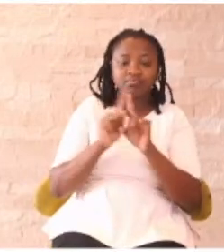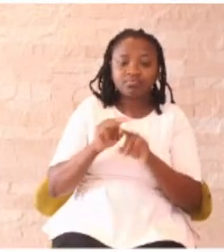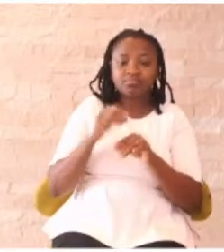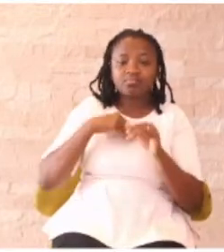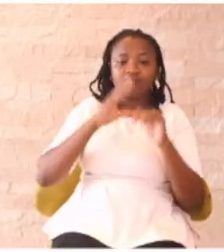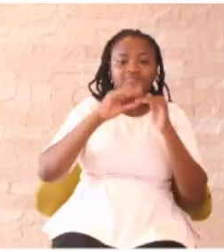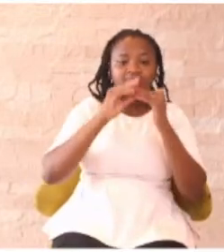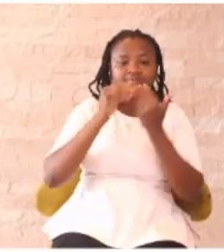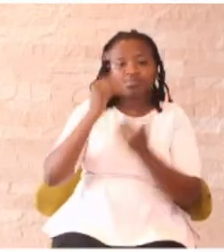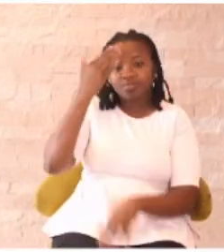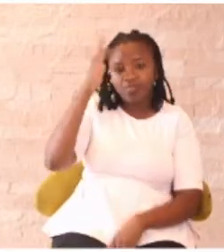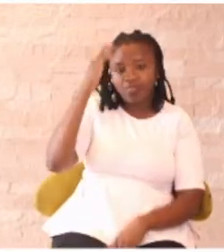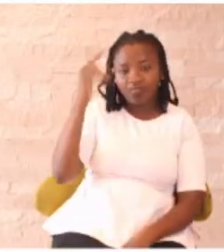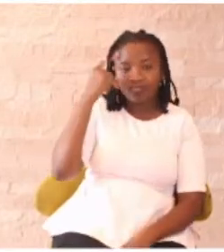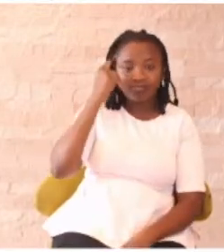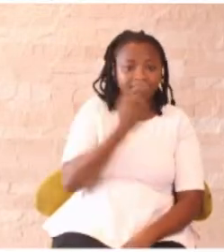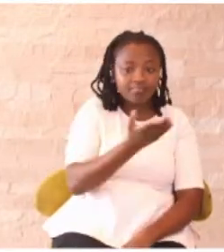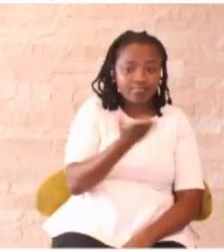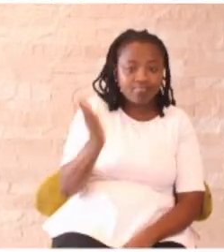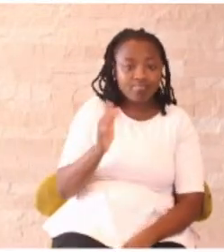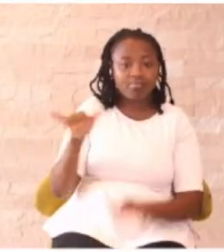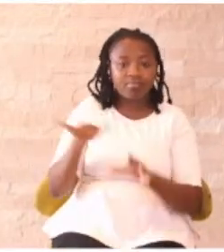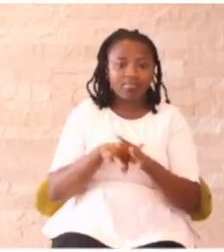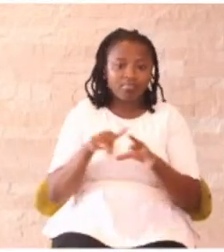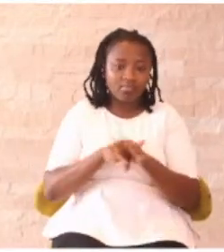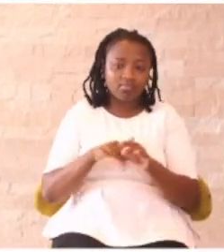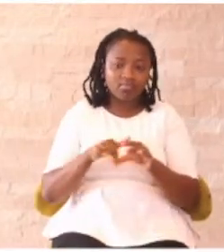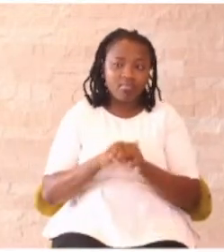their members, EDRs.